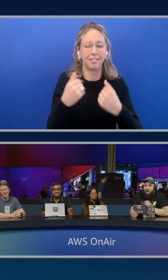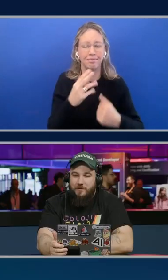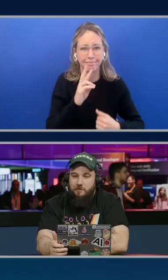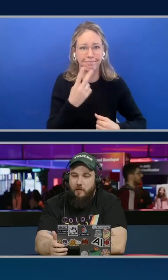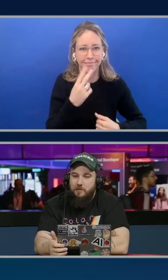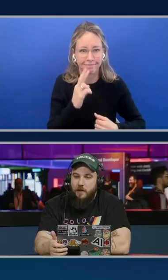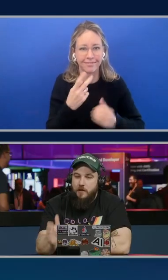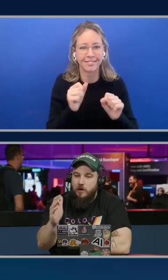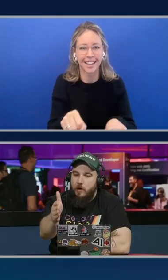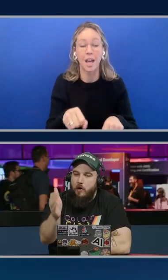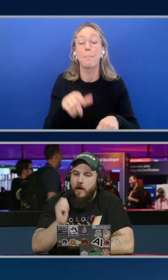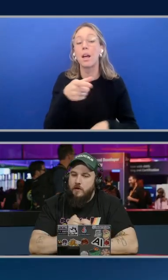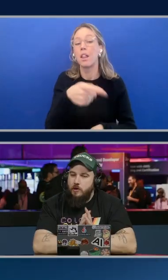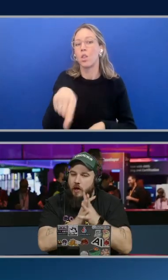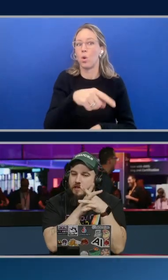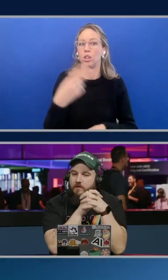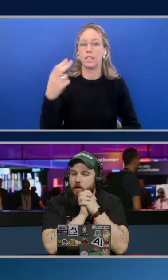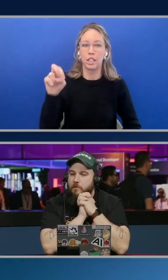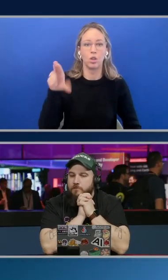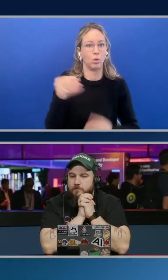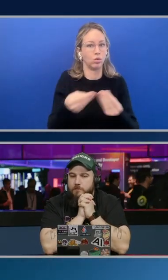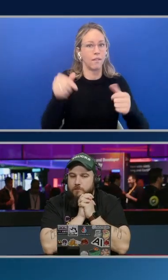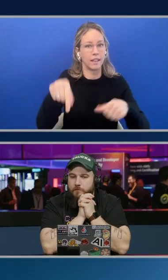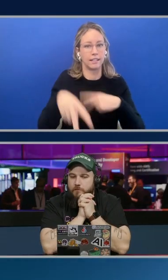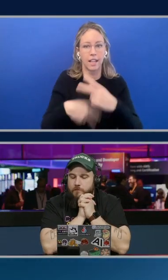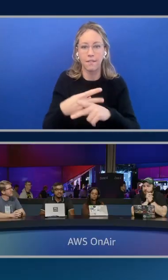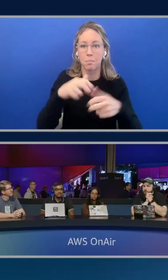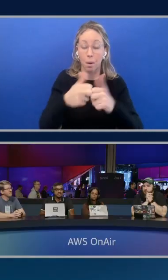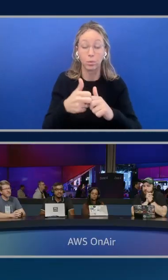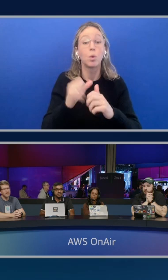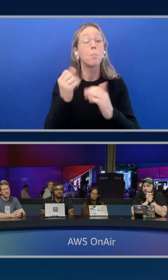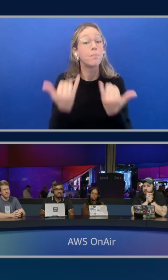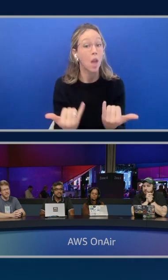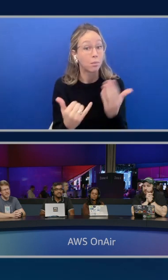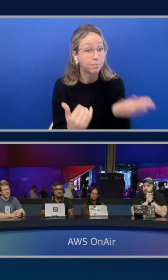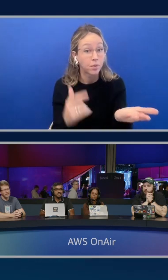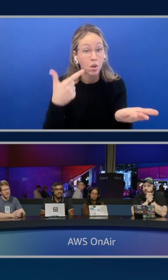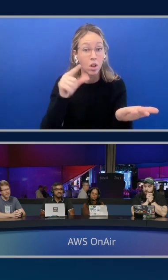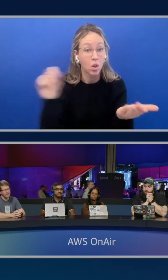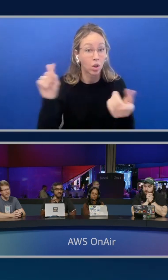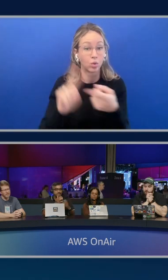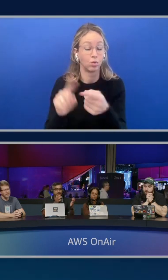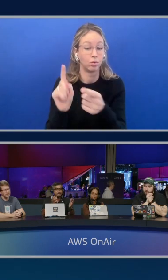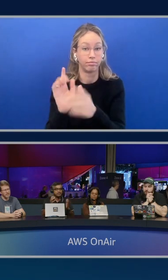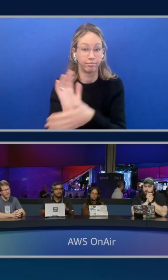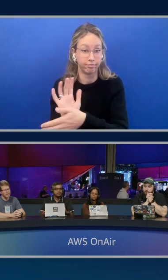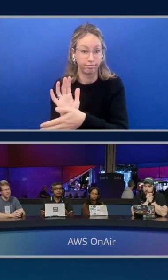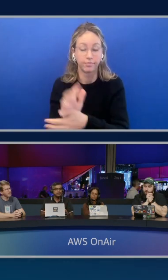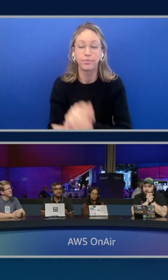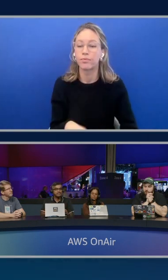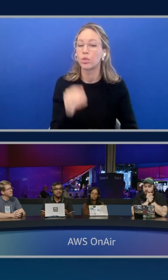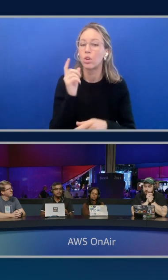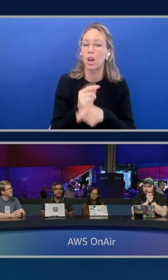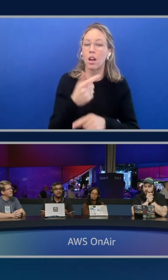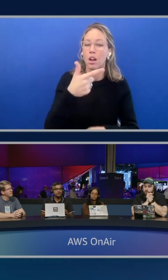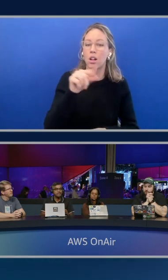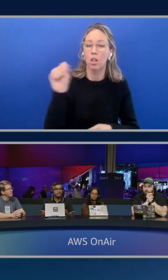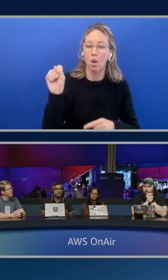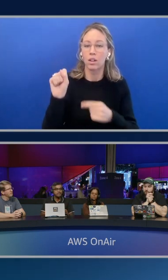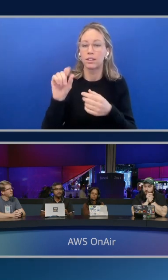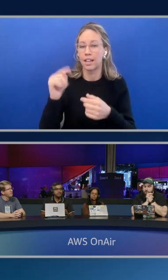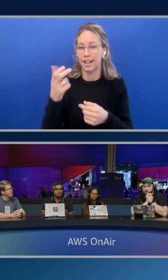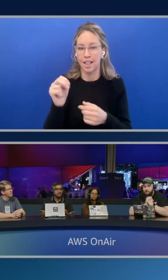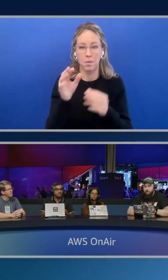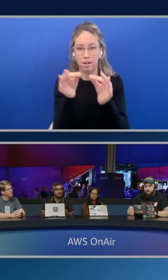solving kind of these problems. So, okay, so gloss to video. Yeah, so it's getting the glass sentence and then splitting that to each glass and then looking